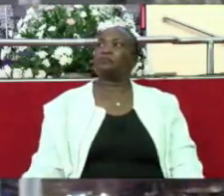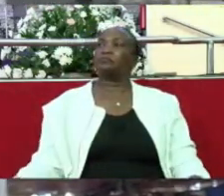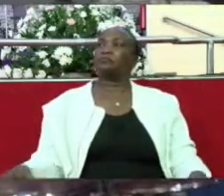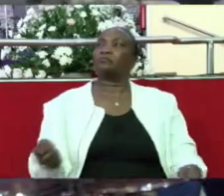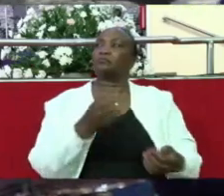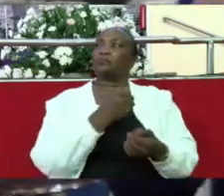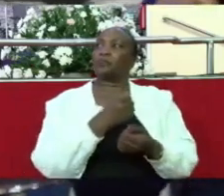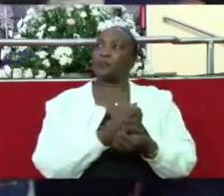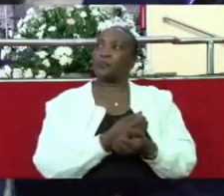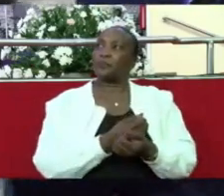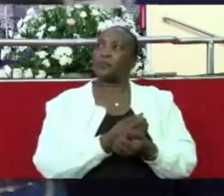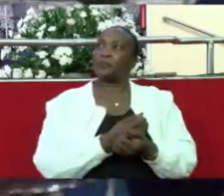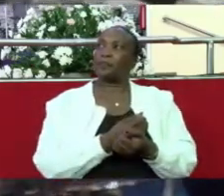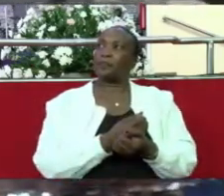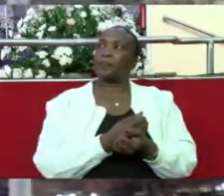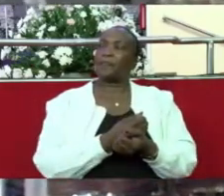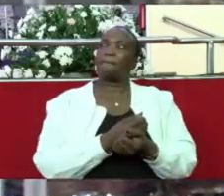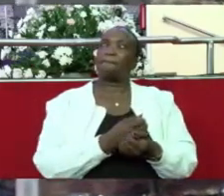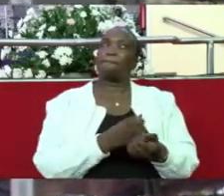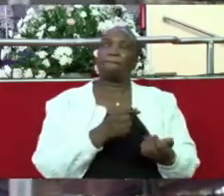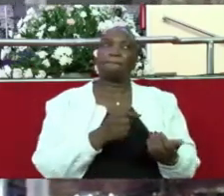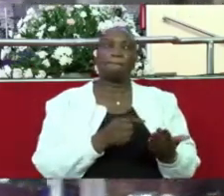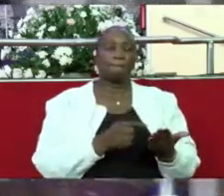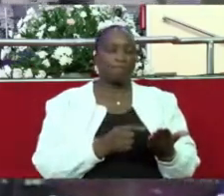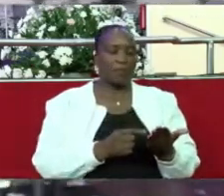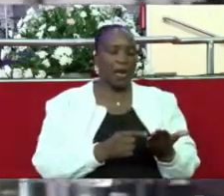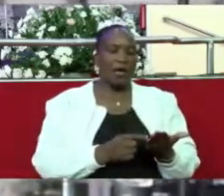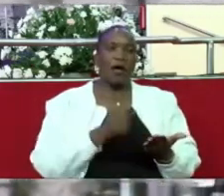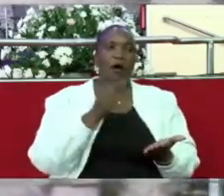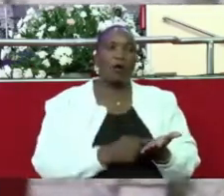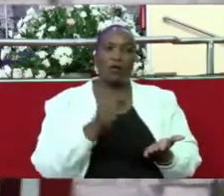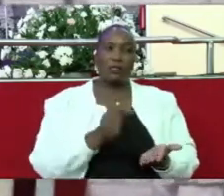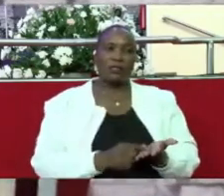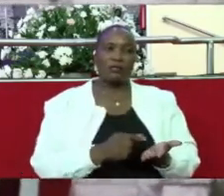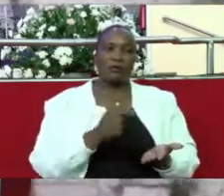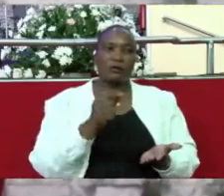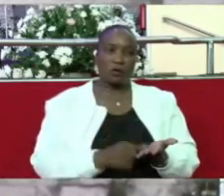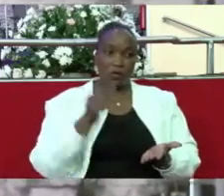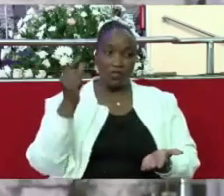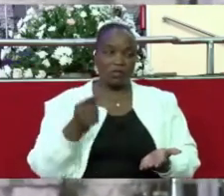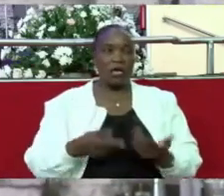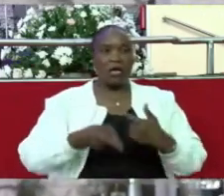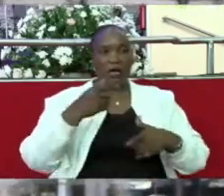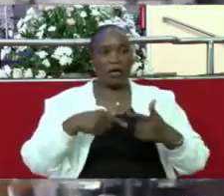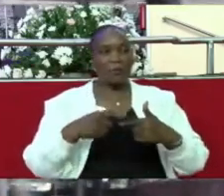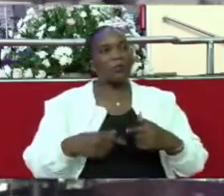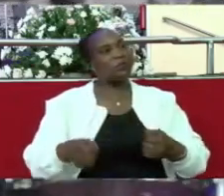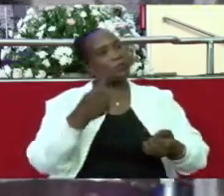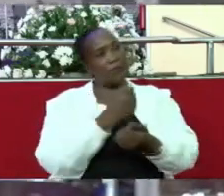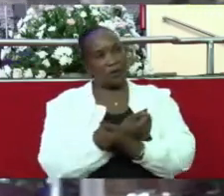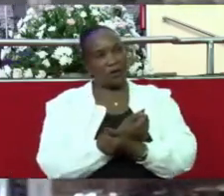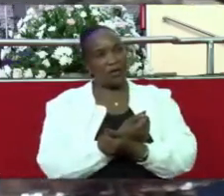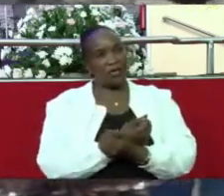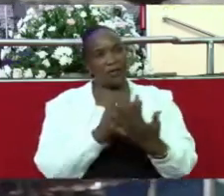do, when the grace of God appeared, the chains got broken. The chains that